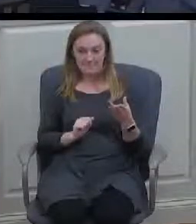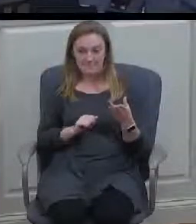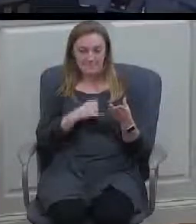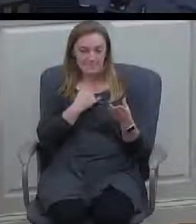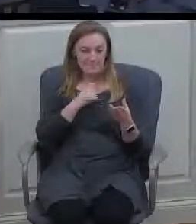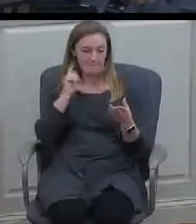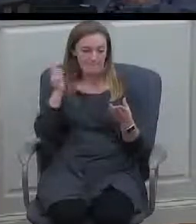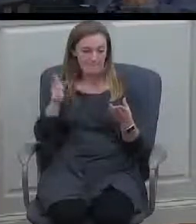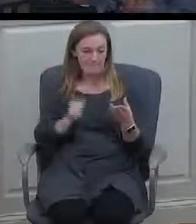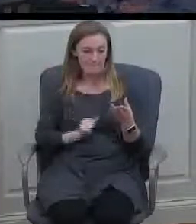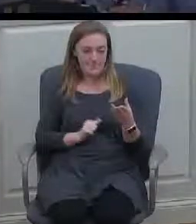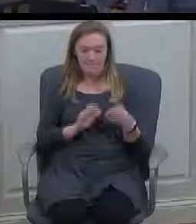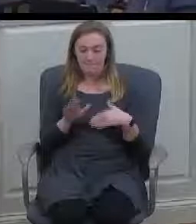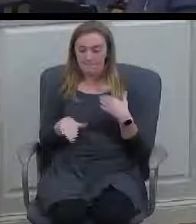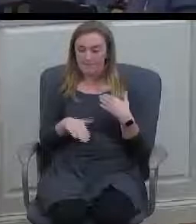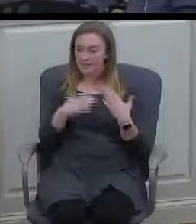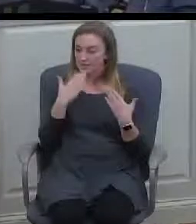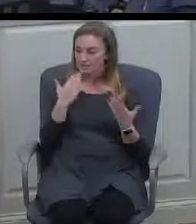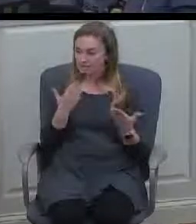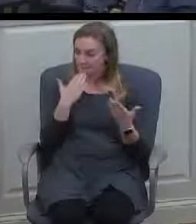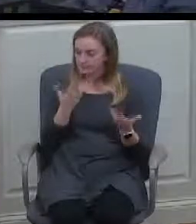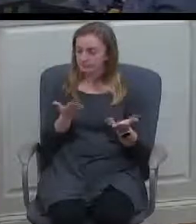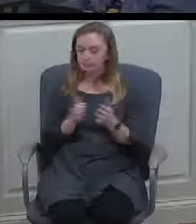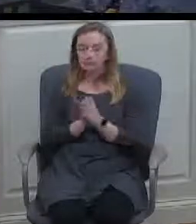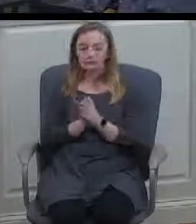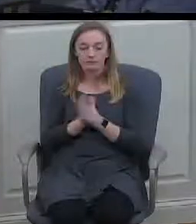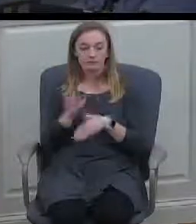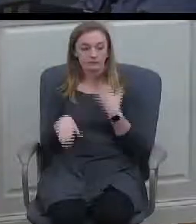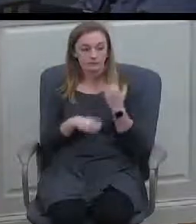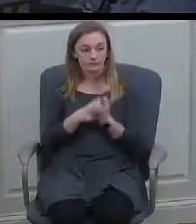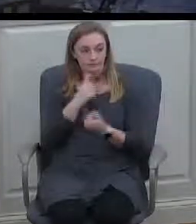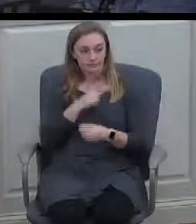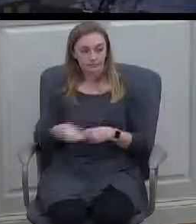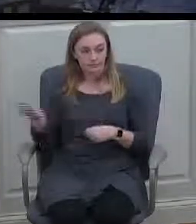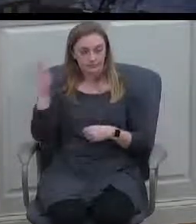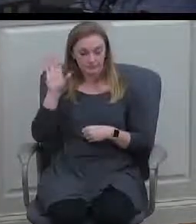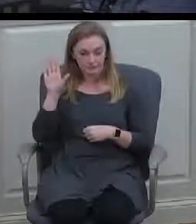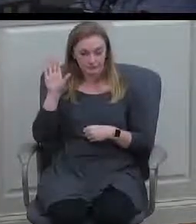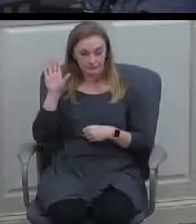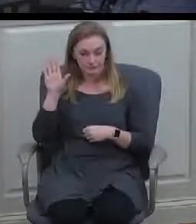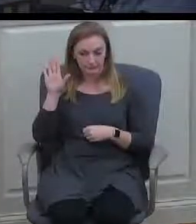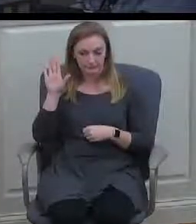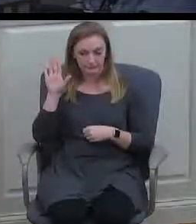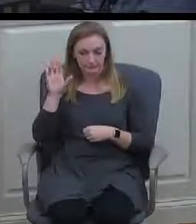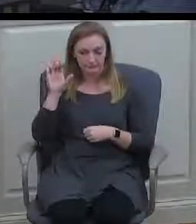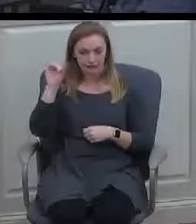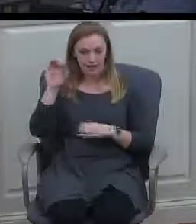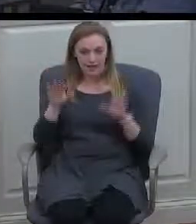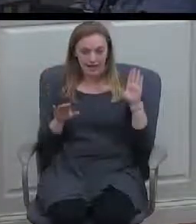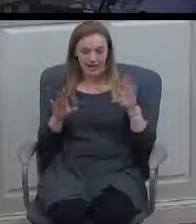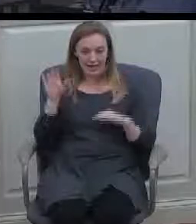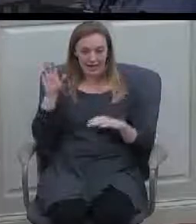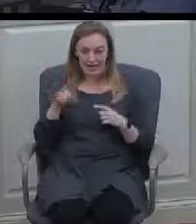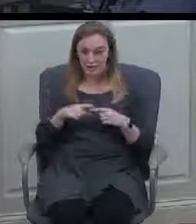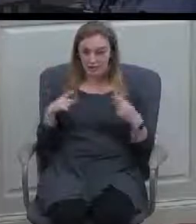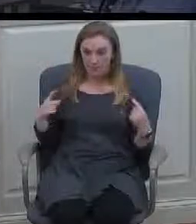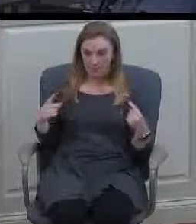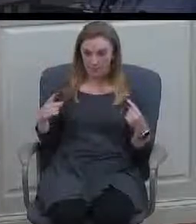Second. All, thank you. All in favor of the motion, say aye. Aye. Aye. Aye. Opposed,